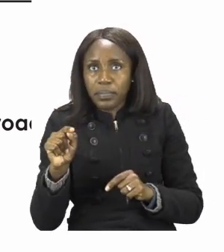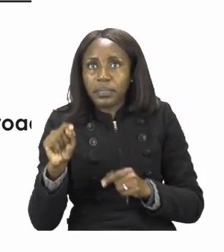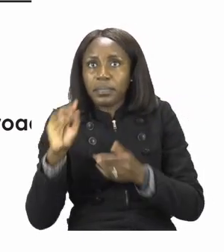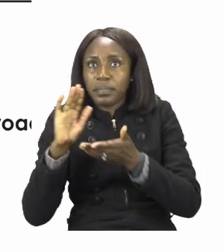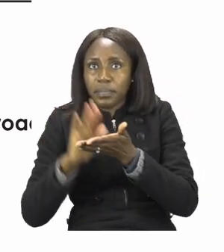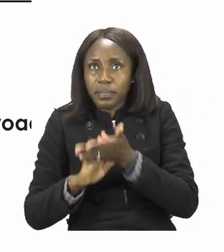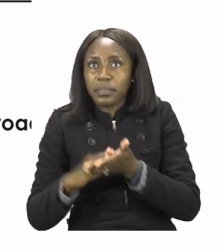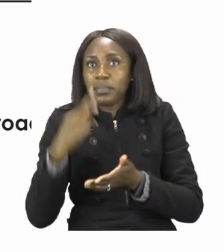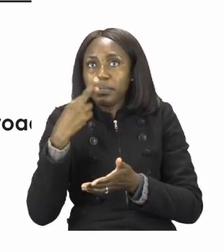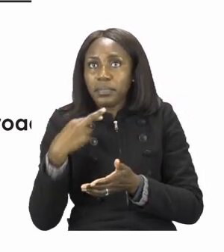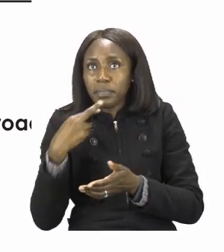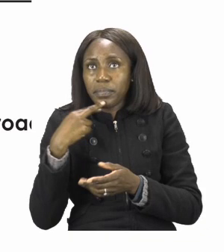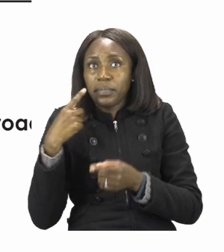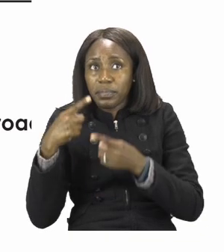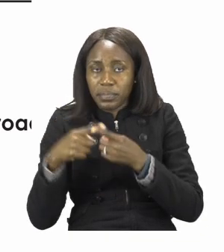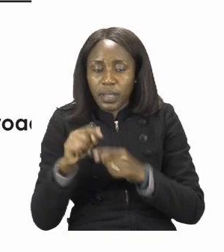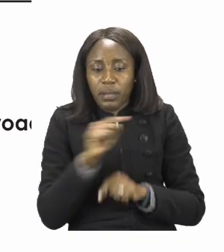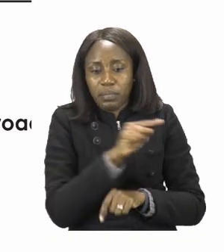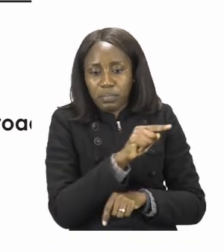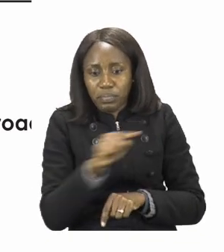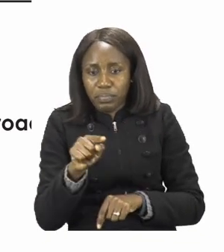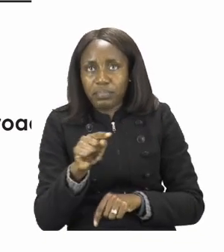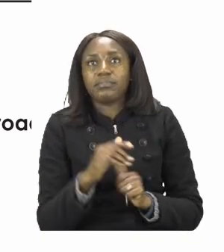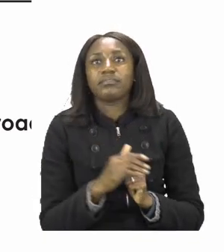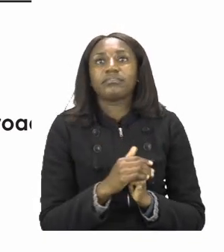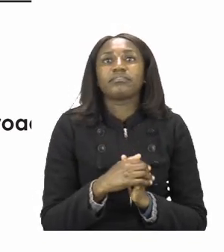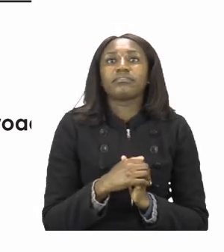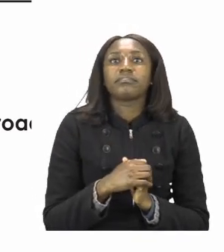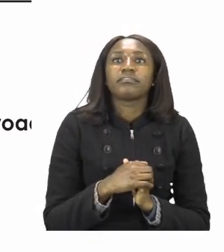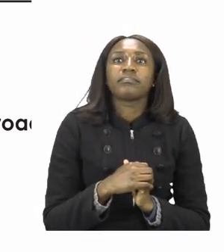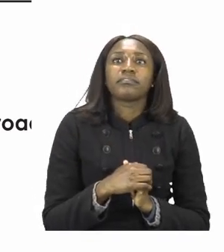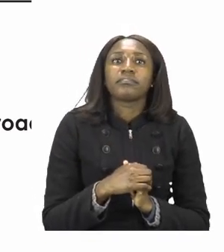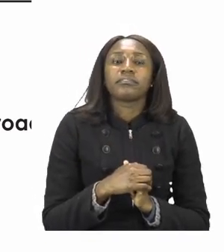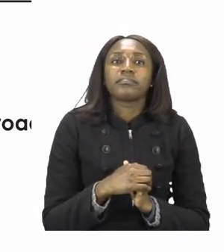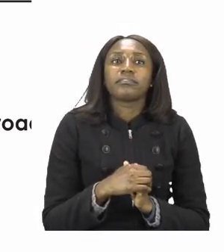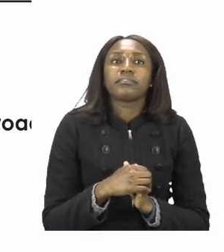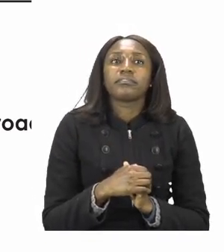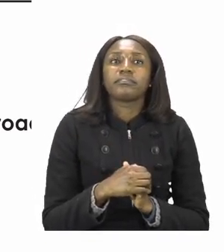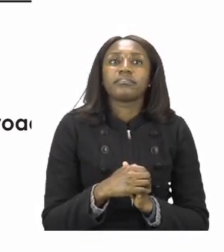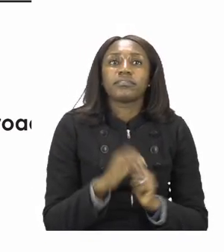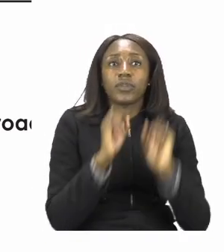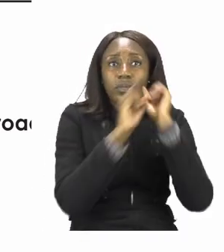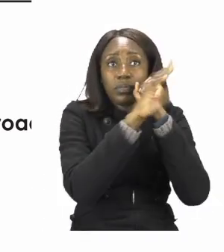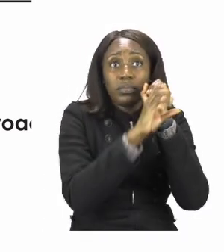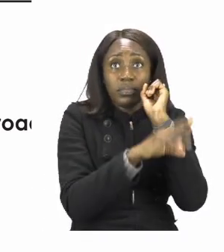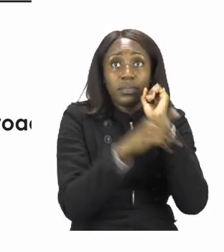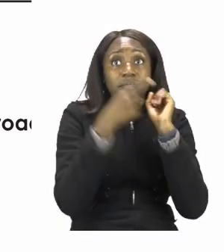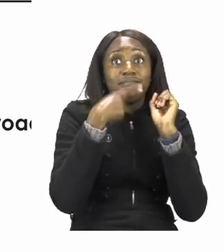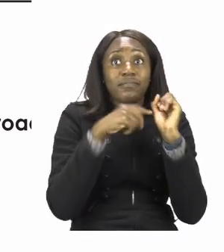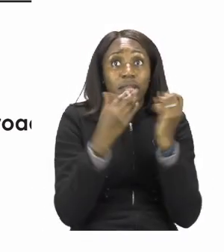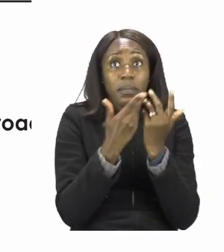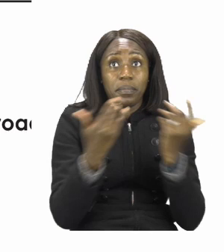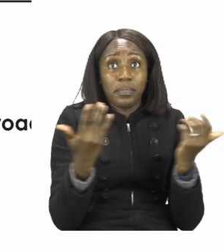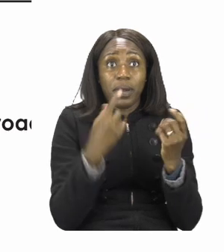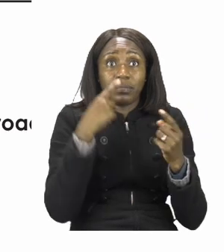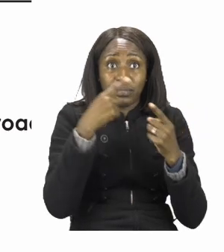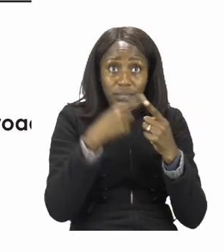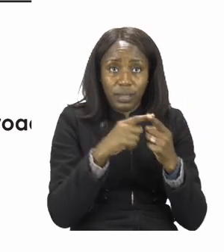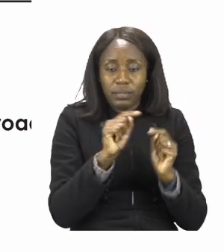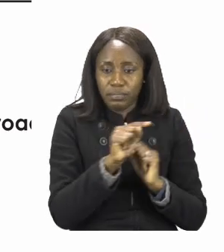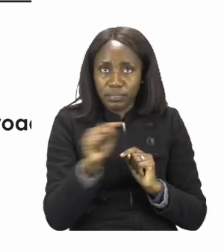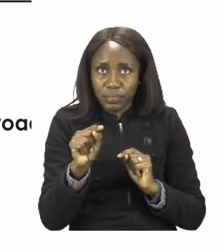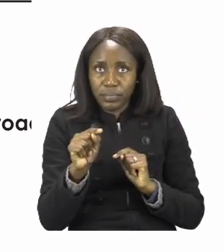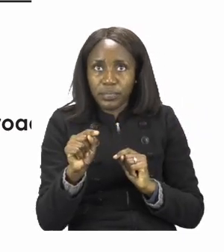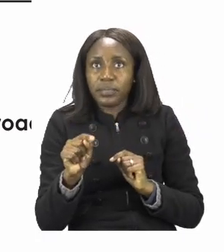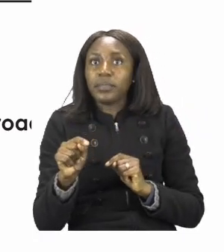red says dash. The green man says dash